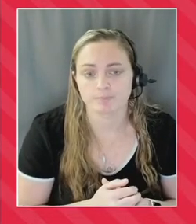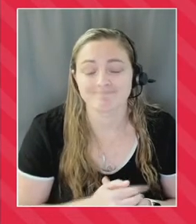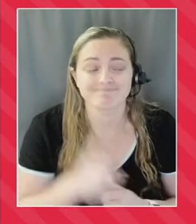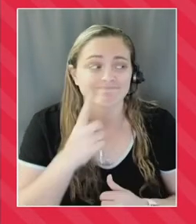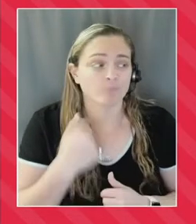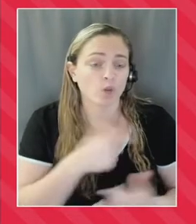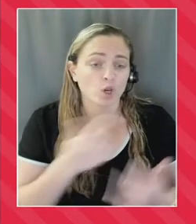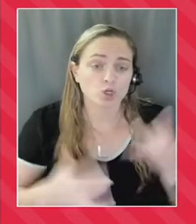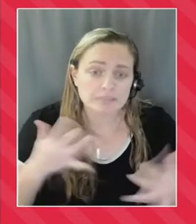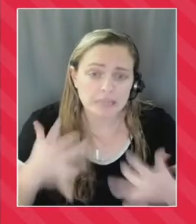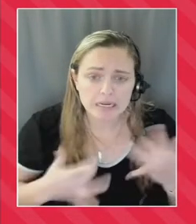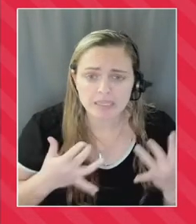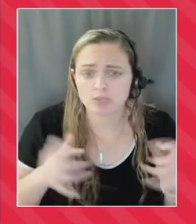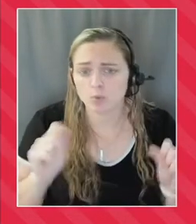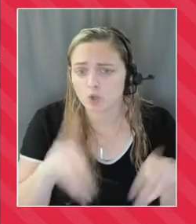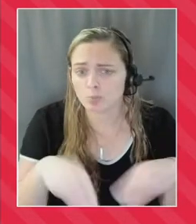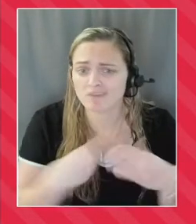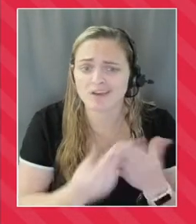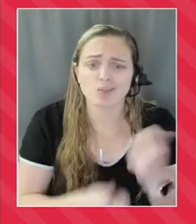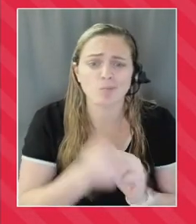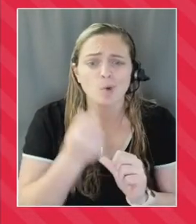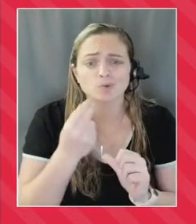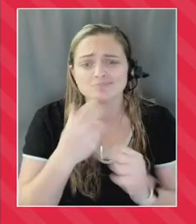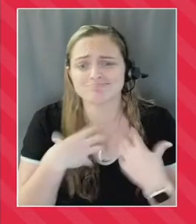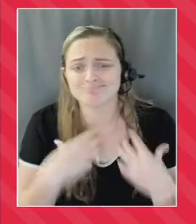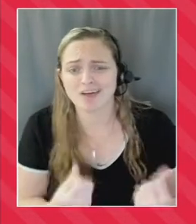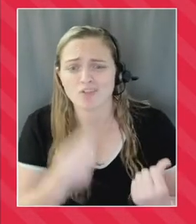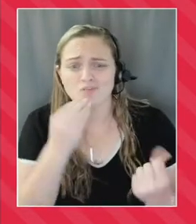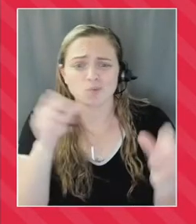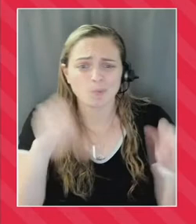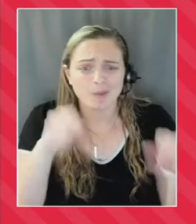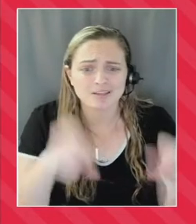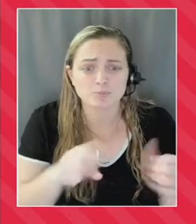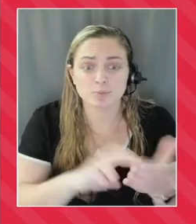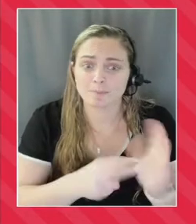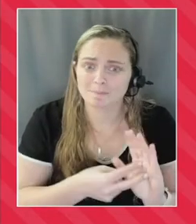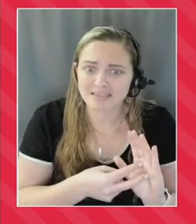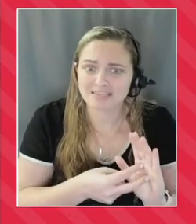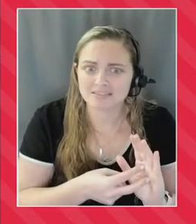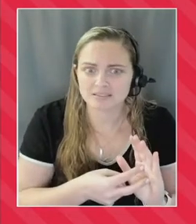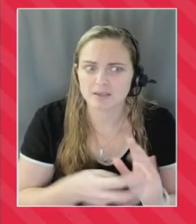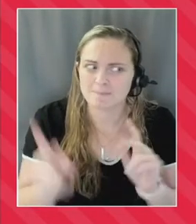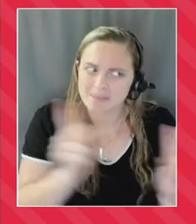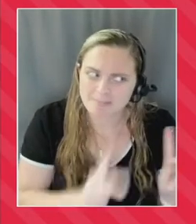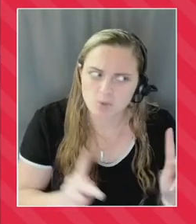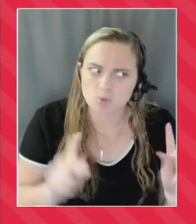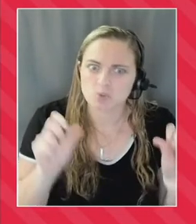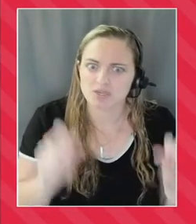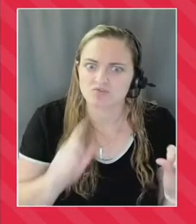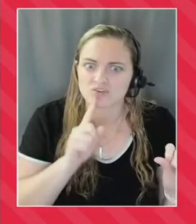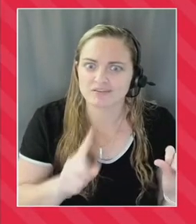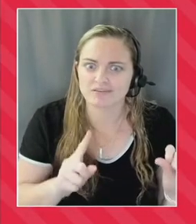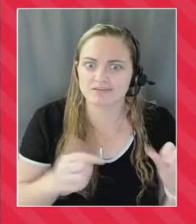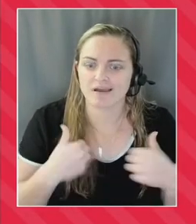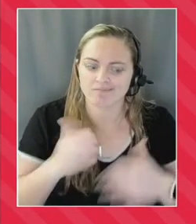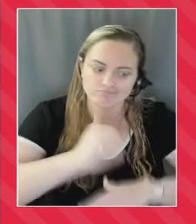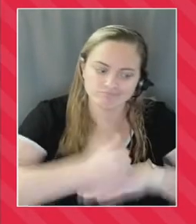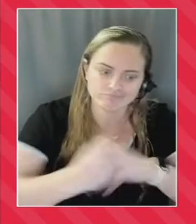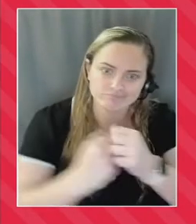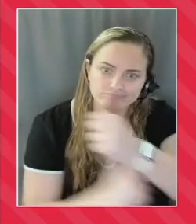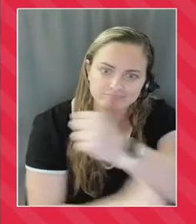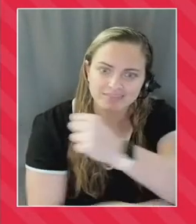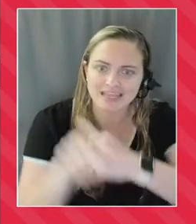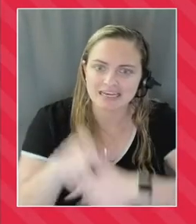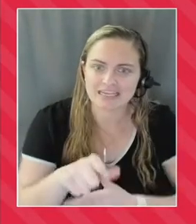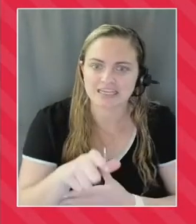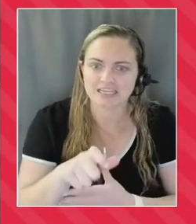to be able to provide the most nutritious foods possible because it allows people to be able to really have the foundation that they need to be able